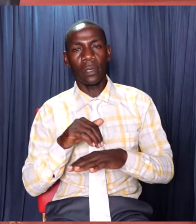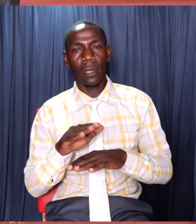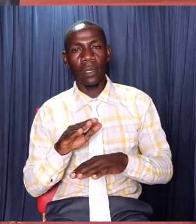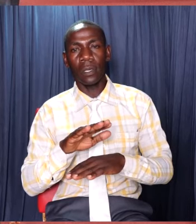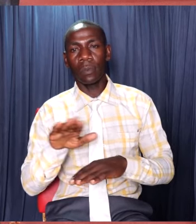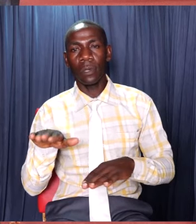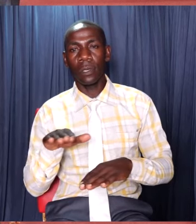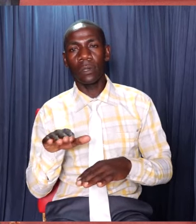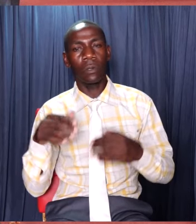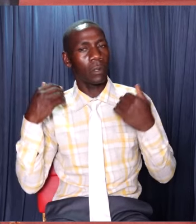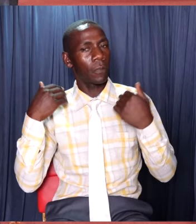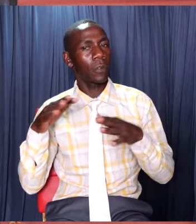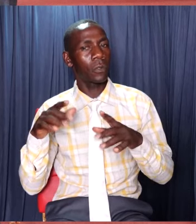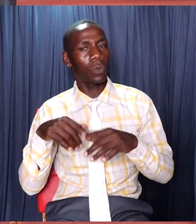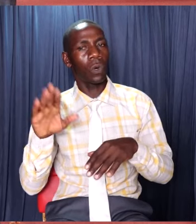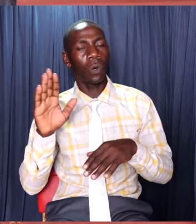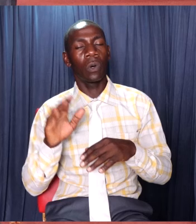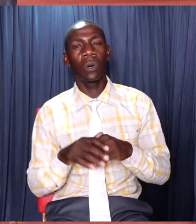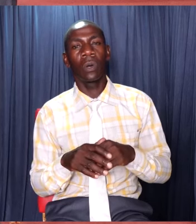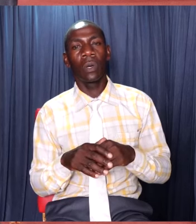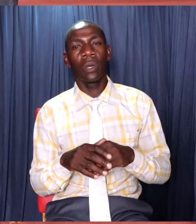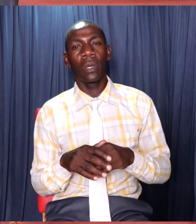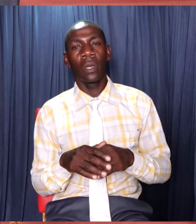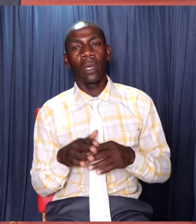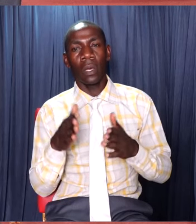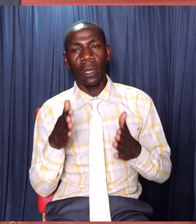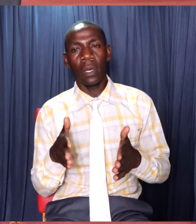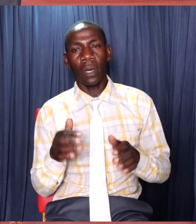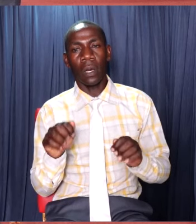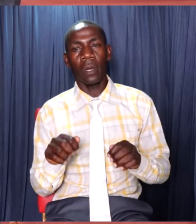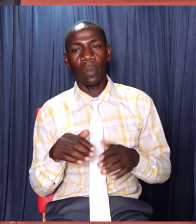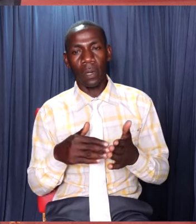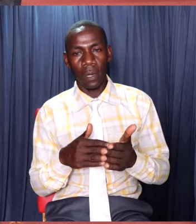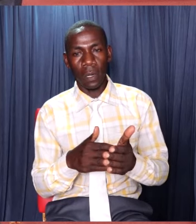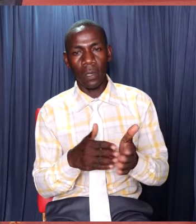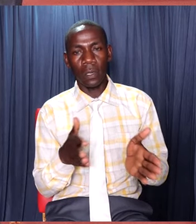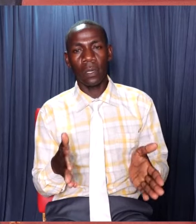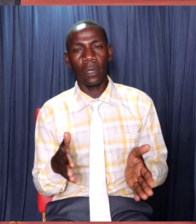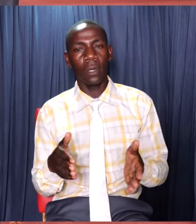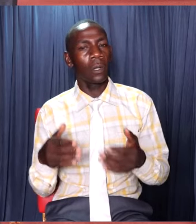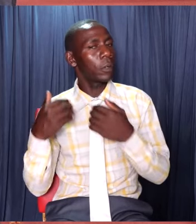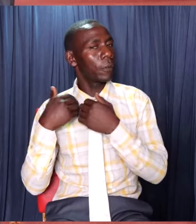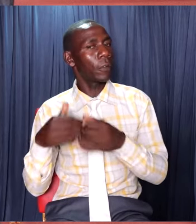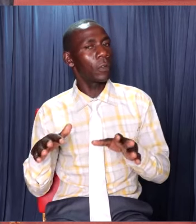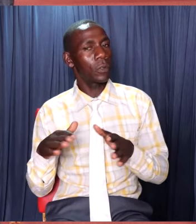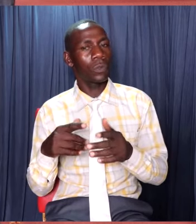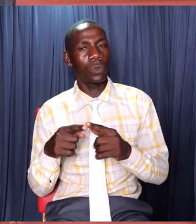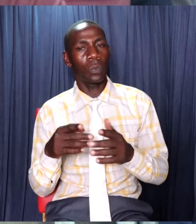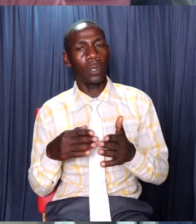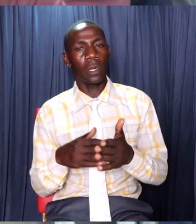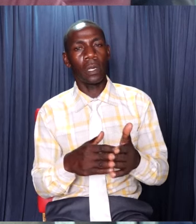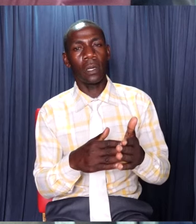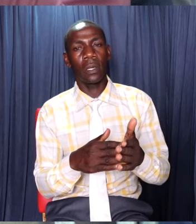sent in this place. Ukatai kwenda. Then you refuse to go. Hapa unaweza kuongozwa. You can be led in this place. Ukatai kuongozwa. Then you refuse to be